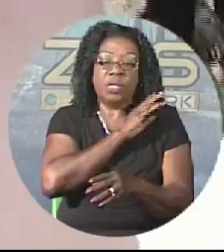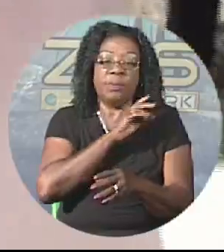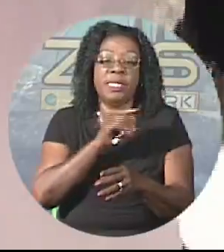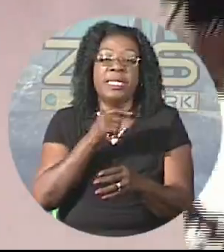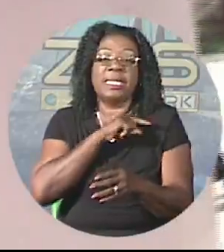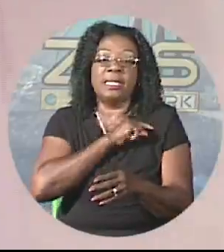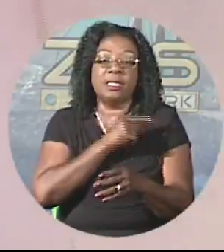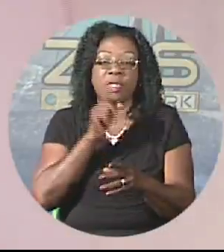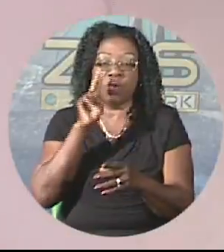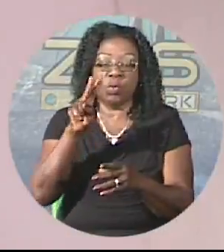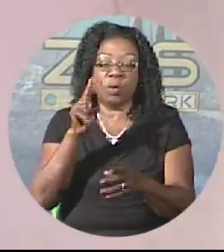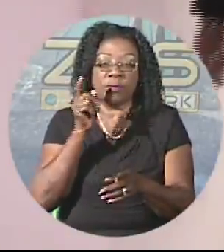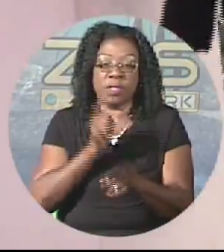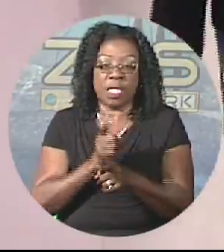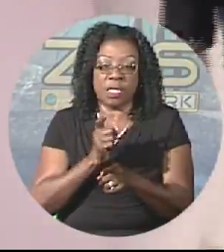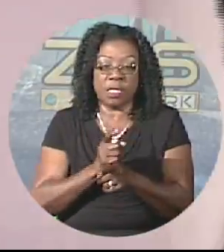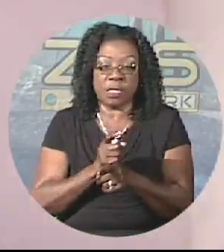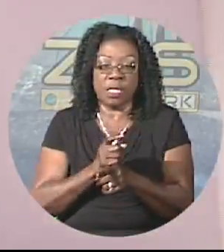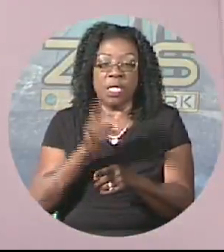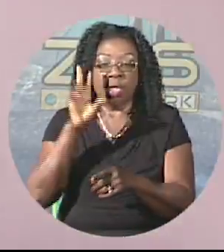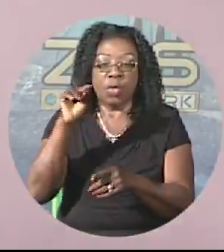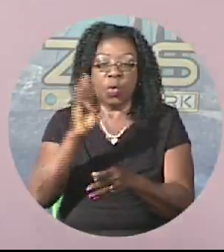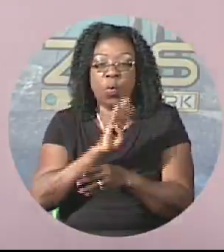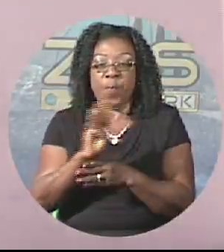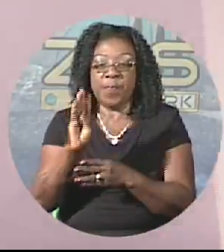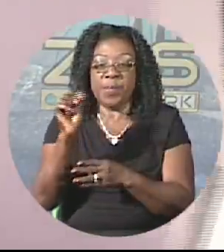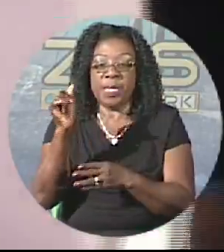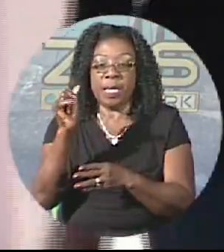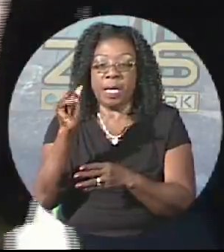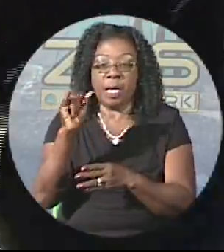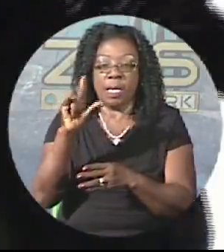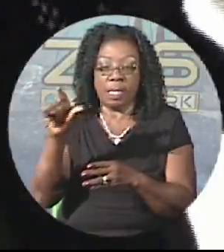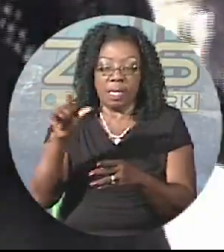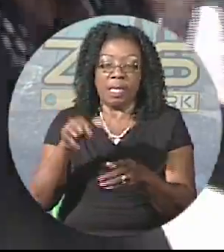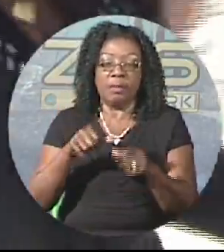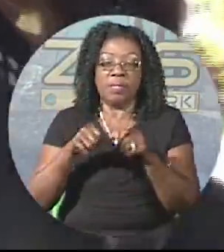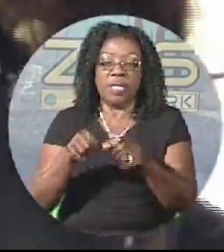charges. Bail was denied, and they were remanded to the Bahamas Department of Corrections.